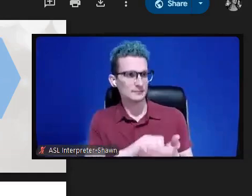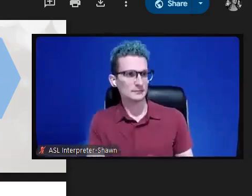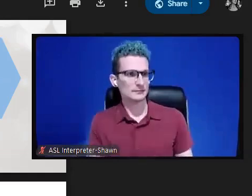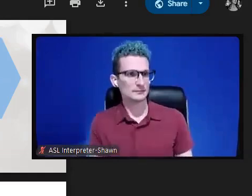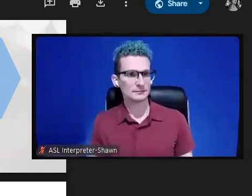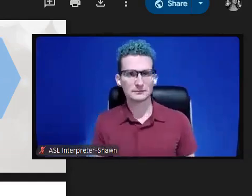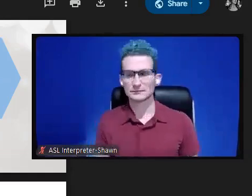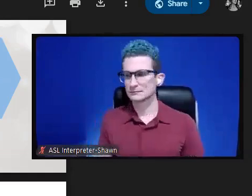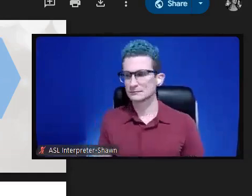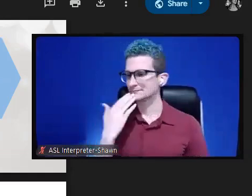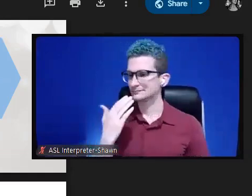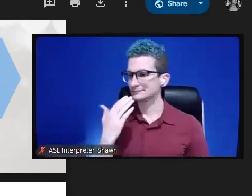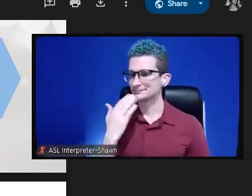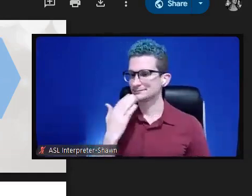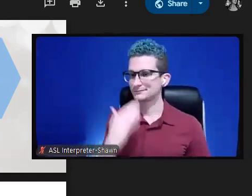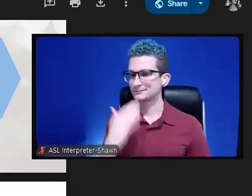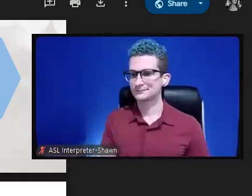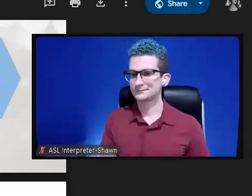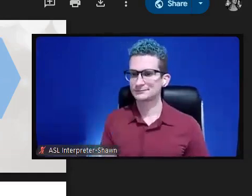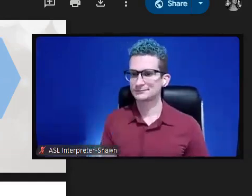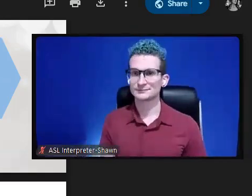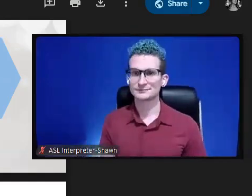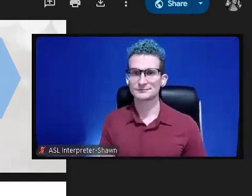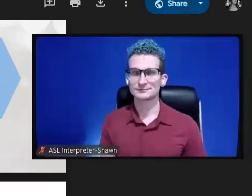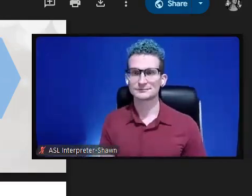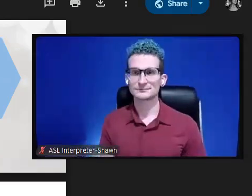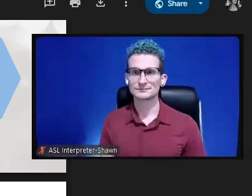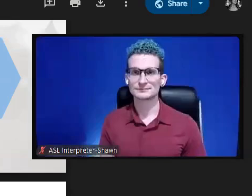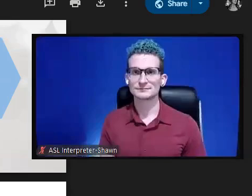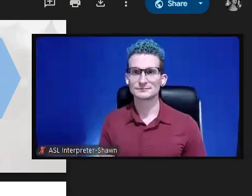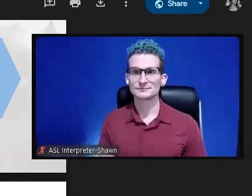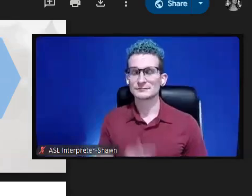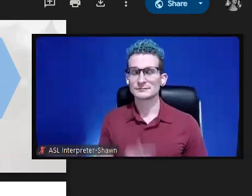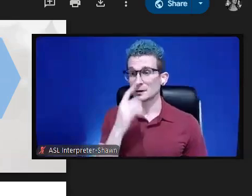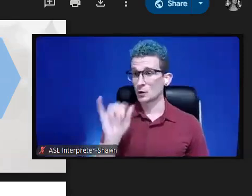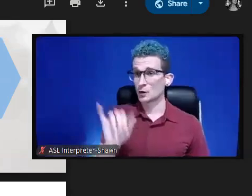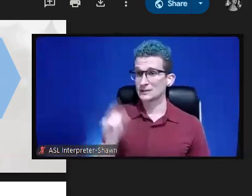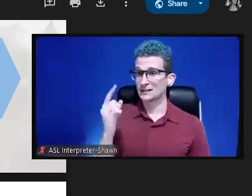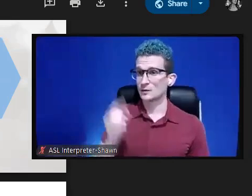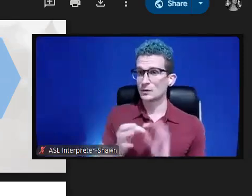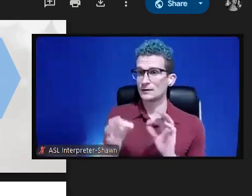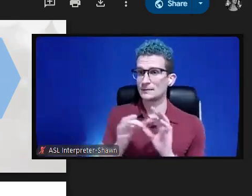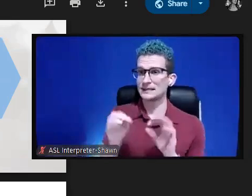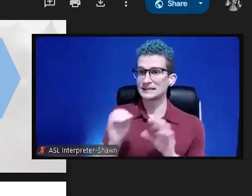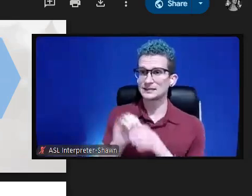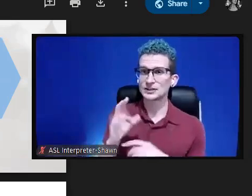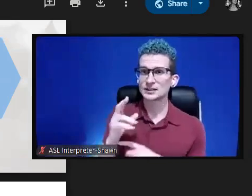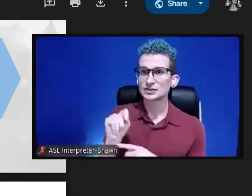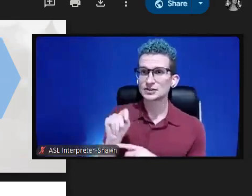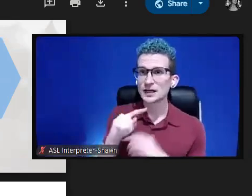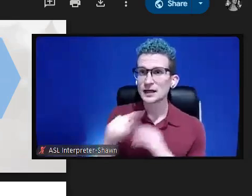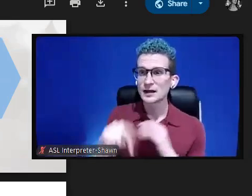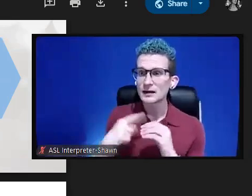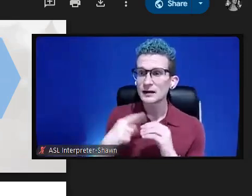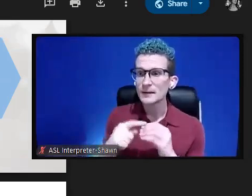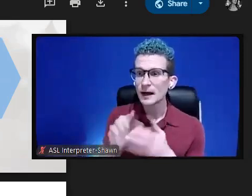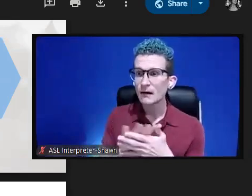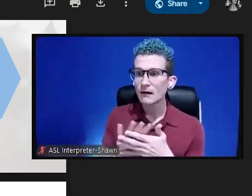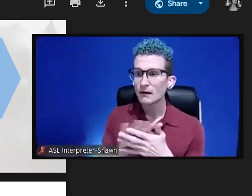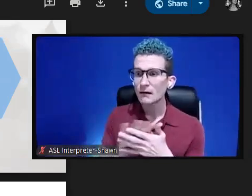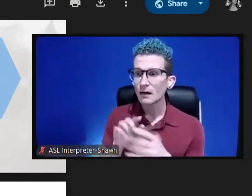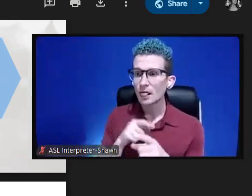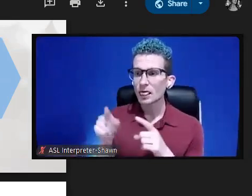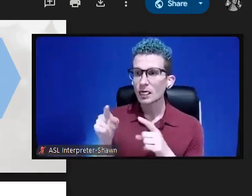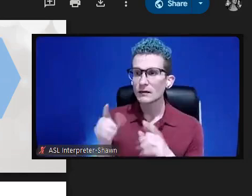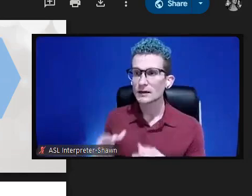Thank you. It looks like there was a message in the chat about our I see community it. engagement specialist. Yep, Megan, they are you out